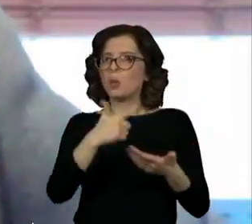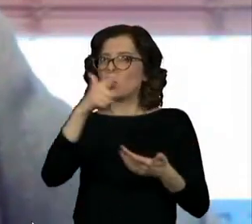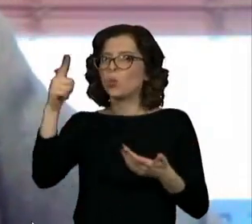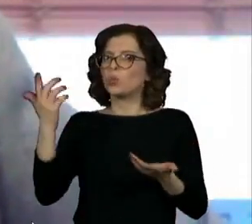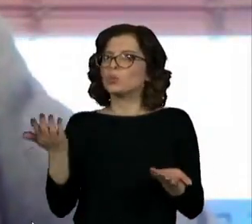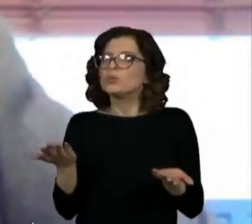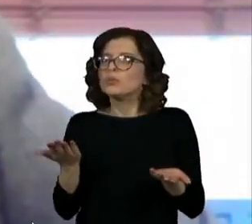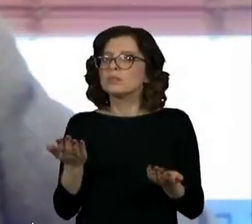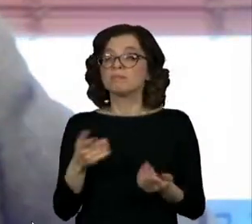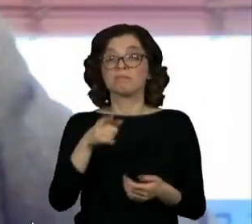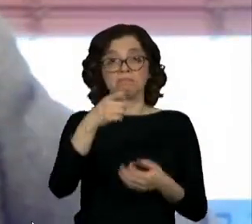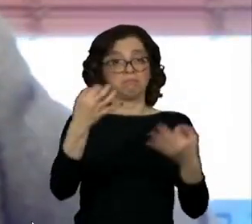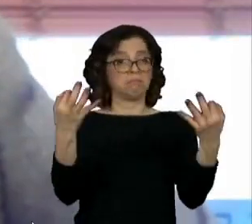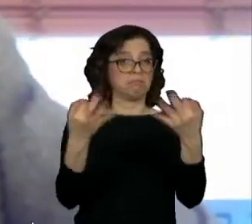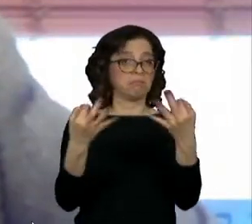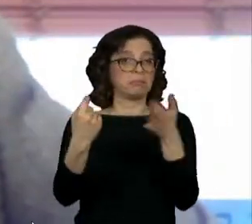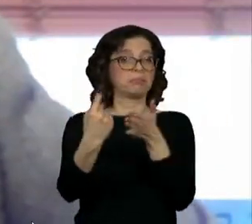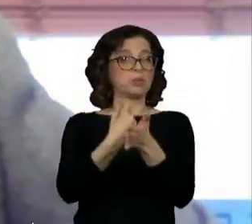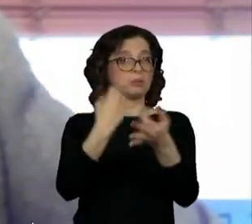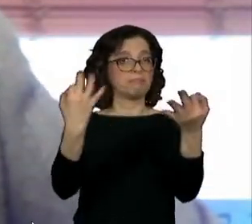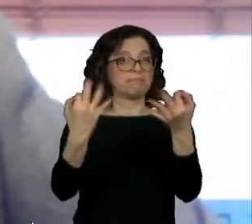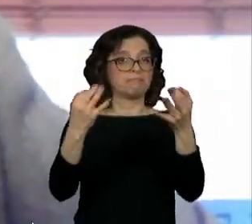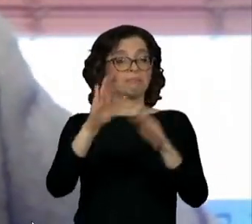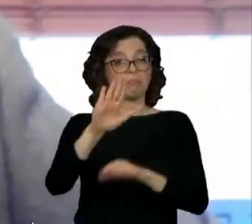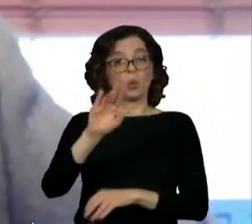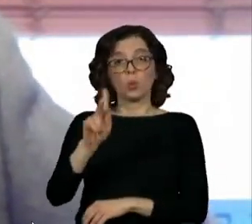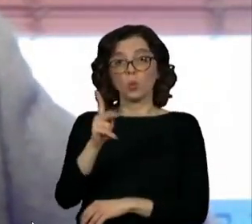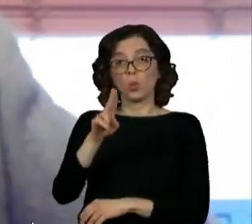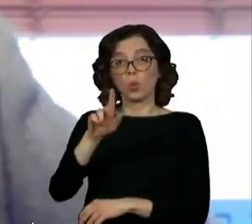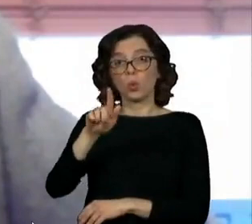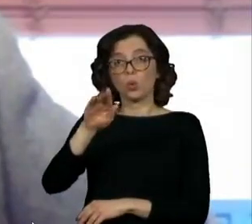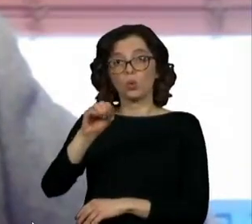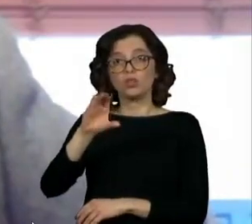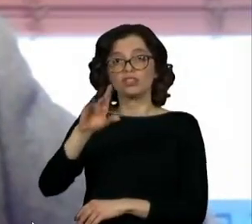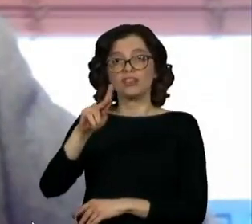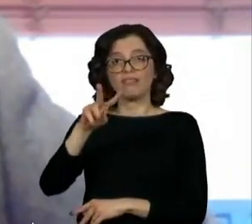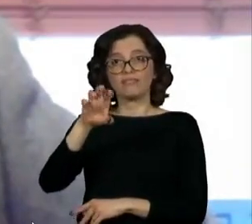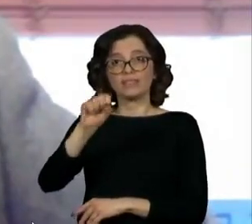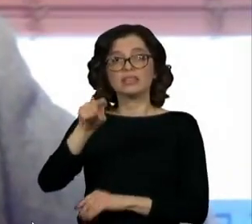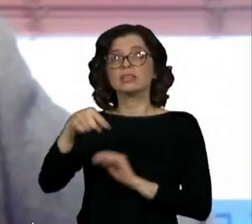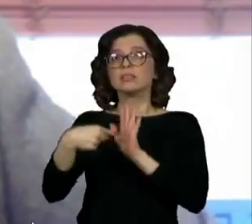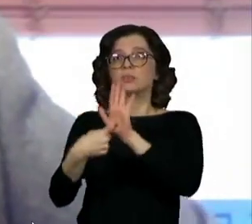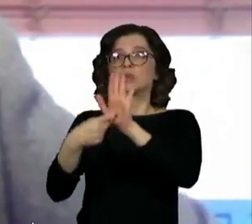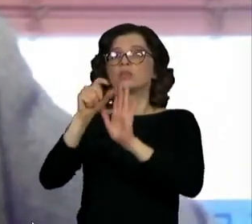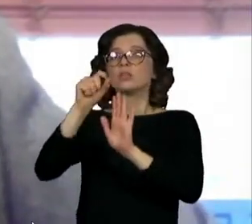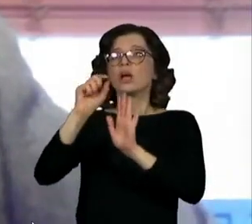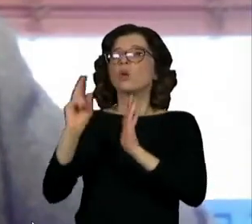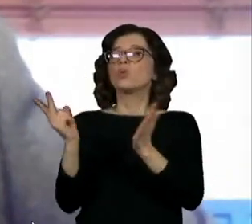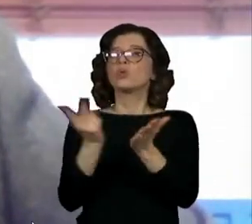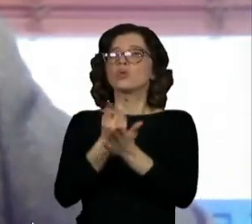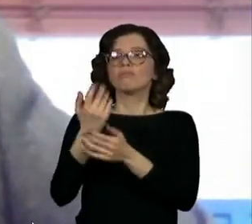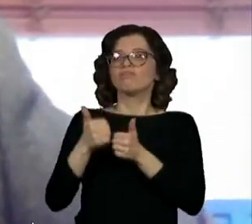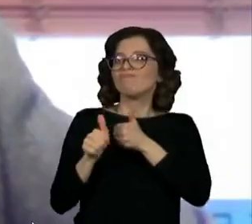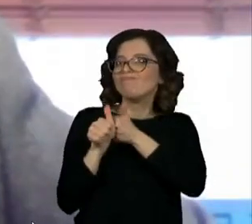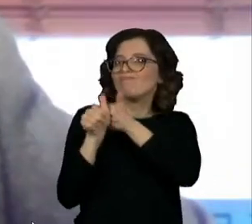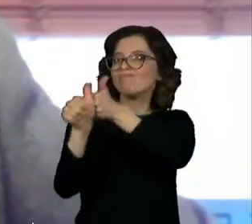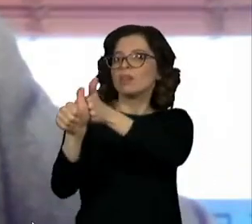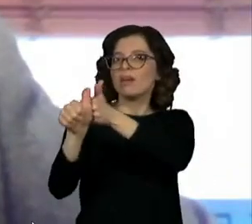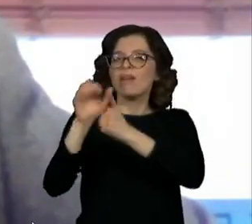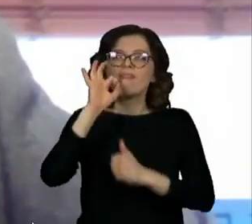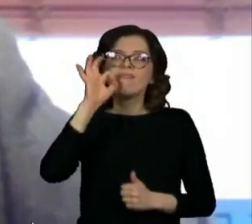That's a great question. Hugo Chavez did something. He took a page out of Fidel